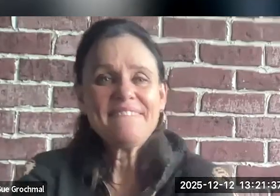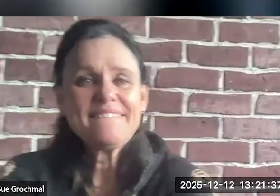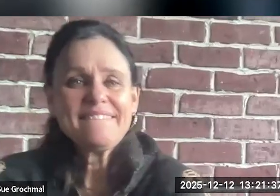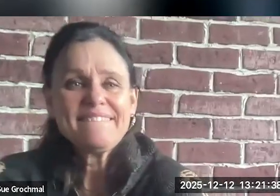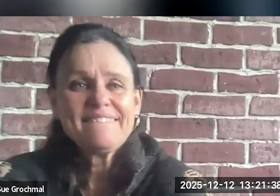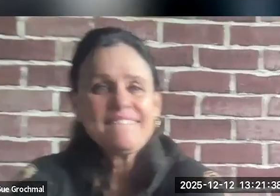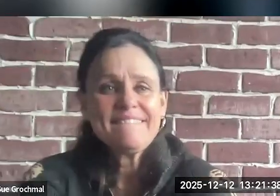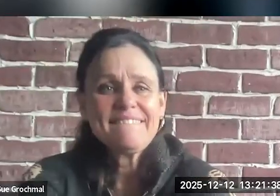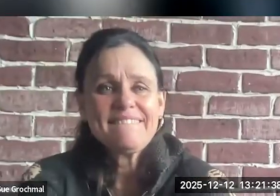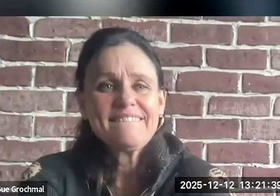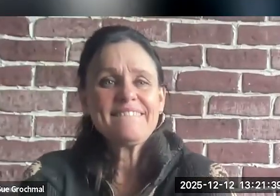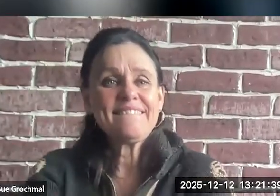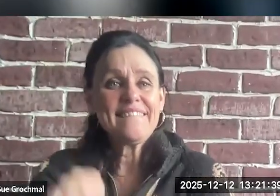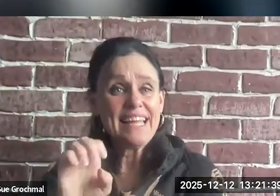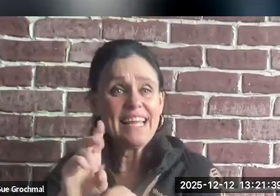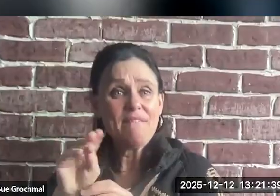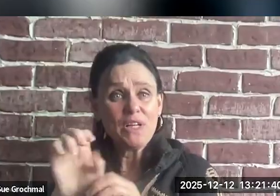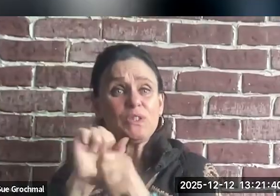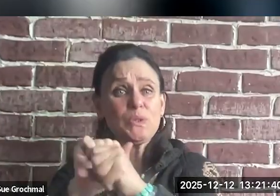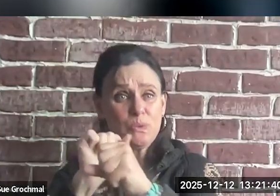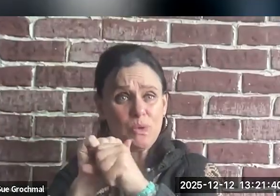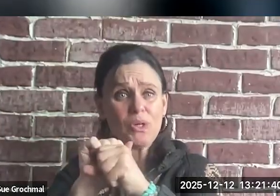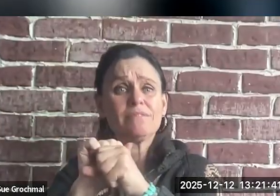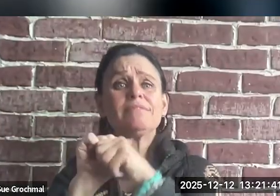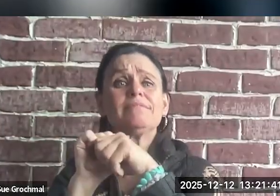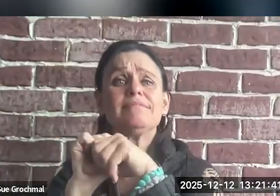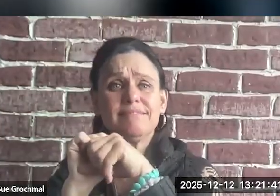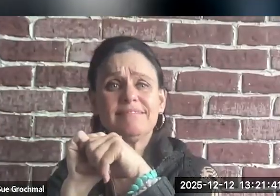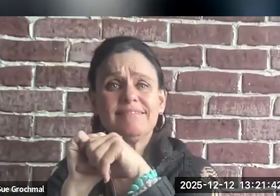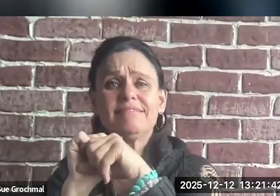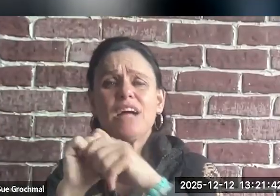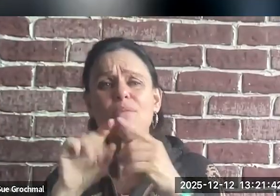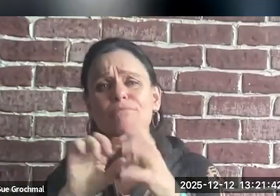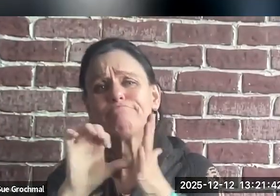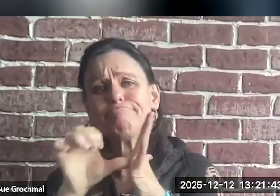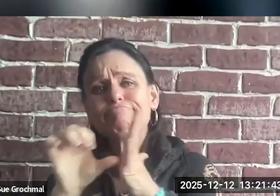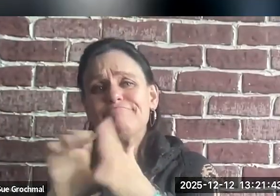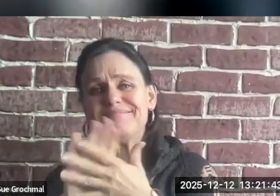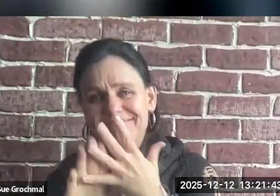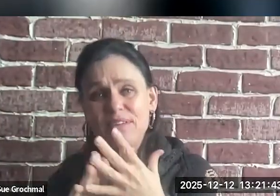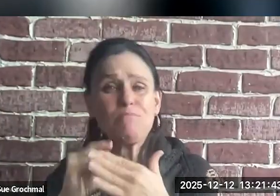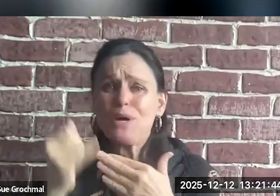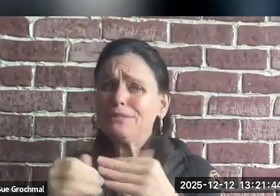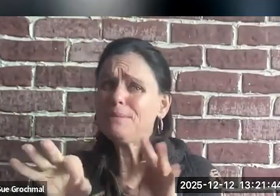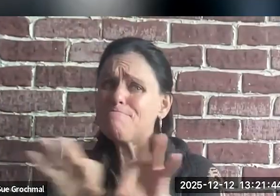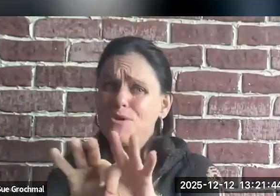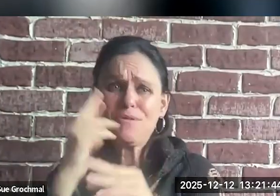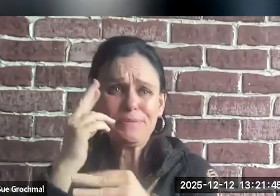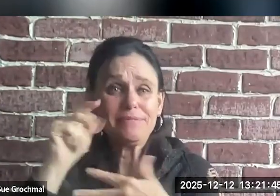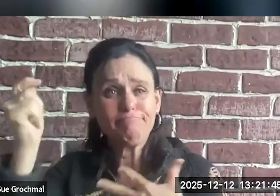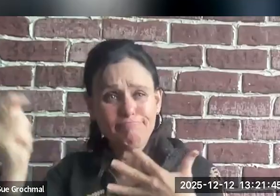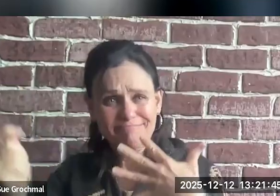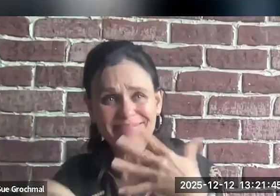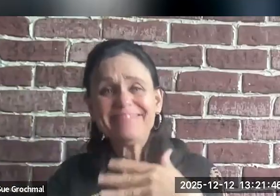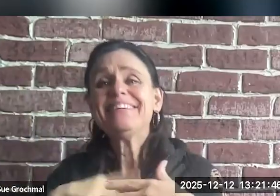highlights which emphasize Eviance's work in this space and explain why this project is so important to us. So for instance, we have an